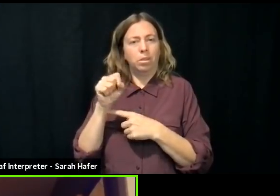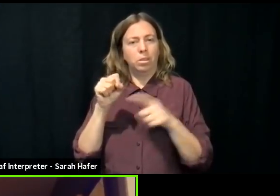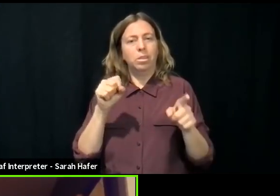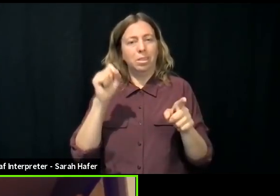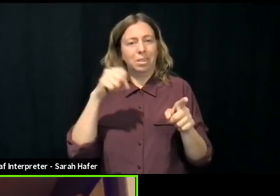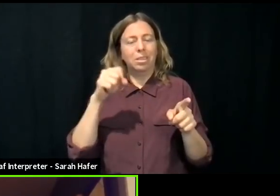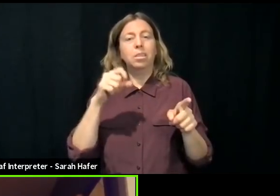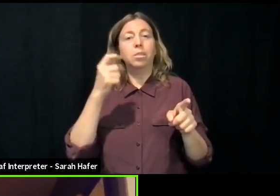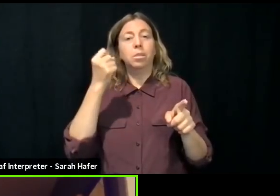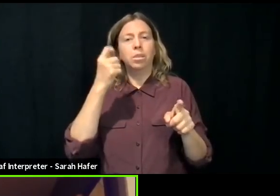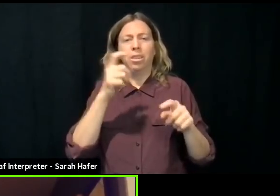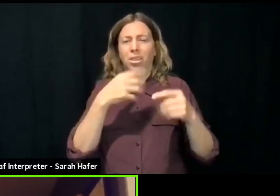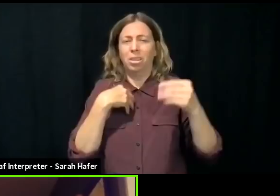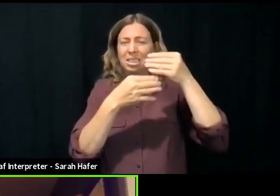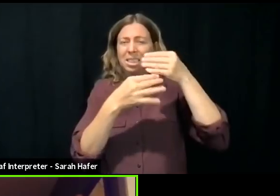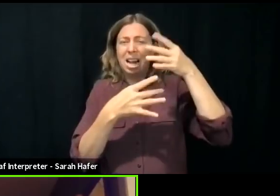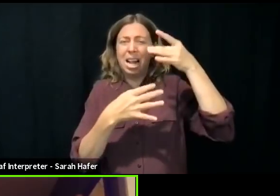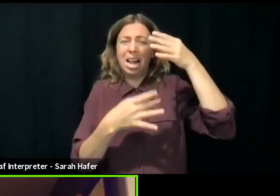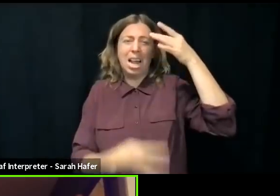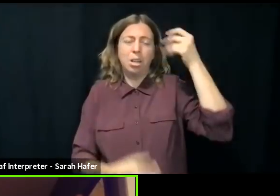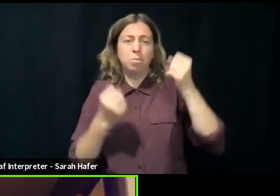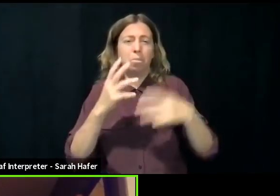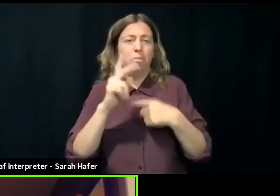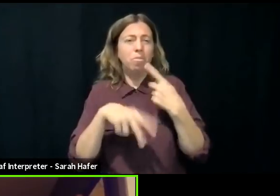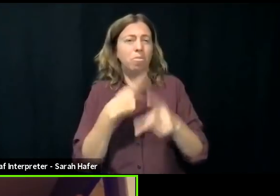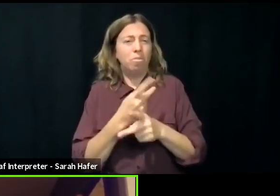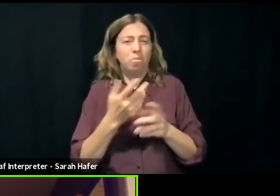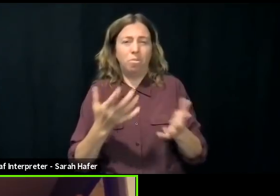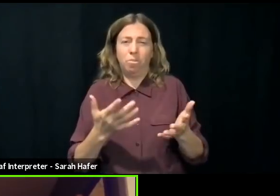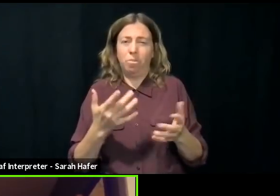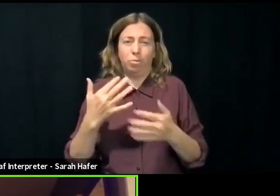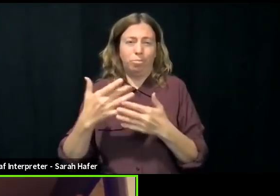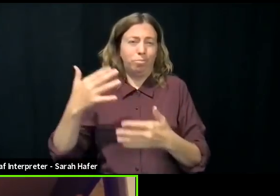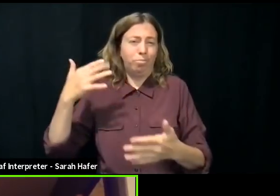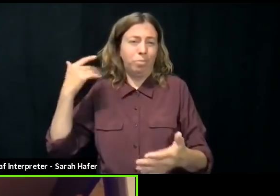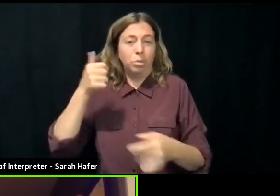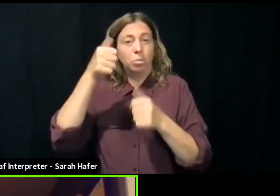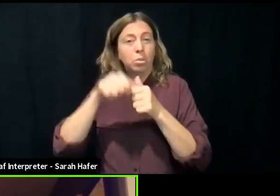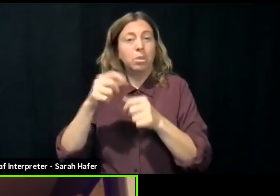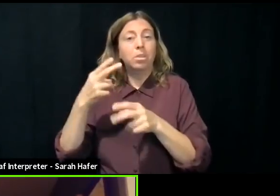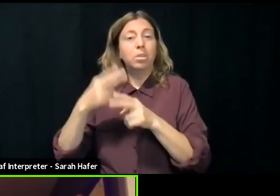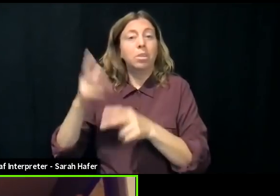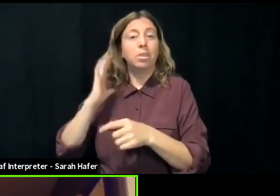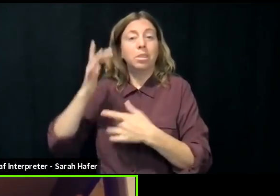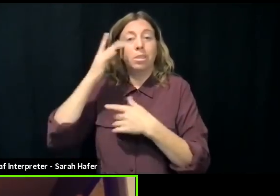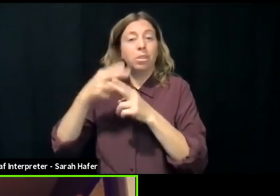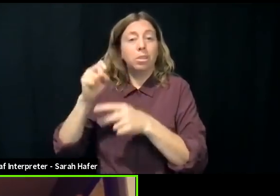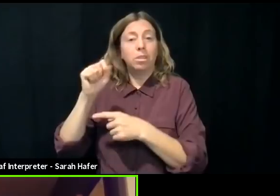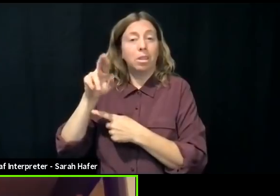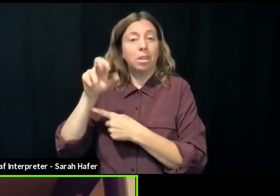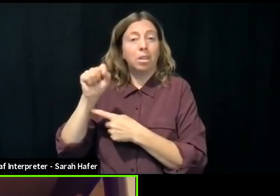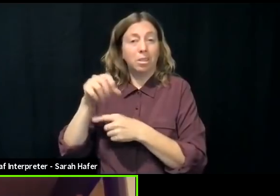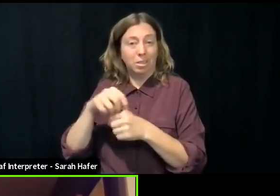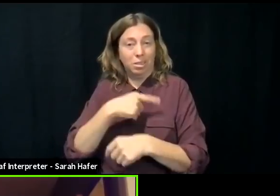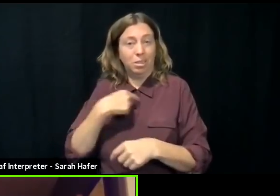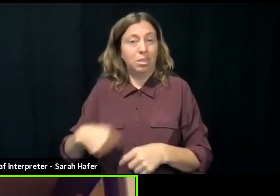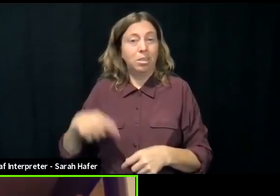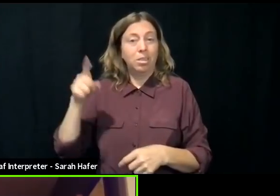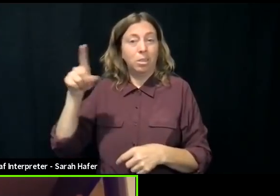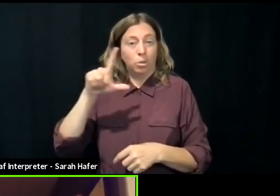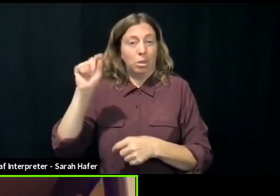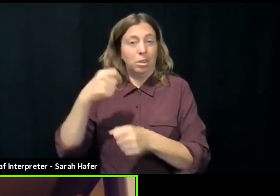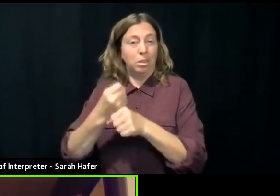may remember SARS from an infection that started in China close to two decades ago. We saw spread in some